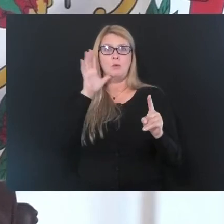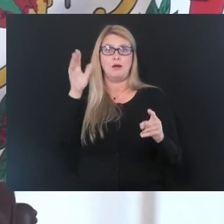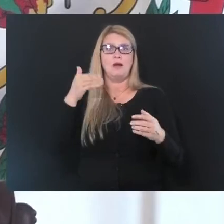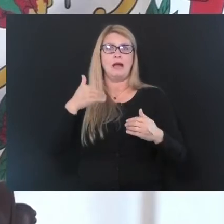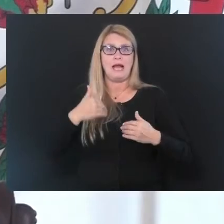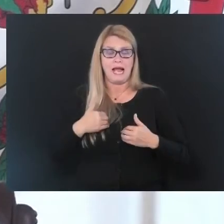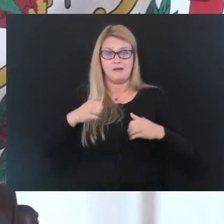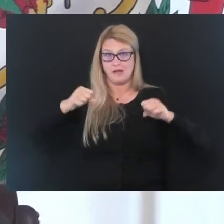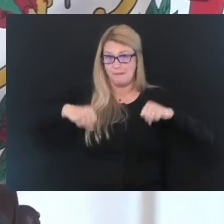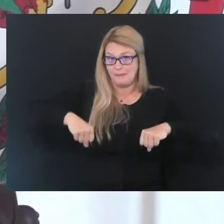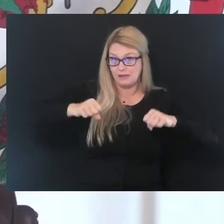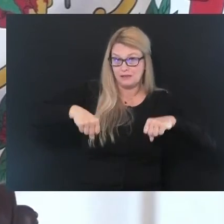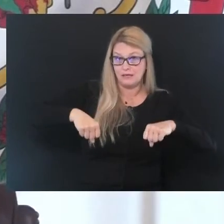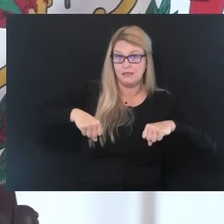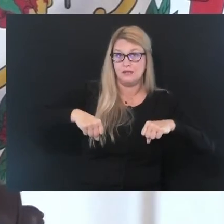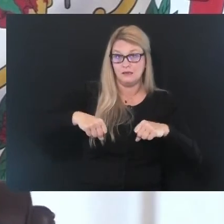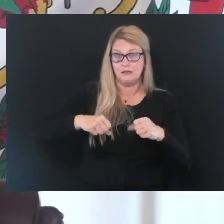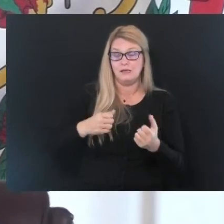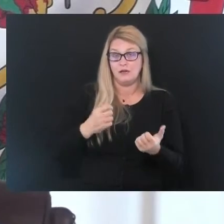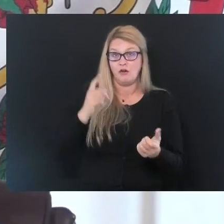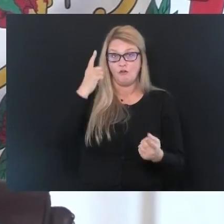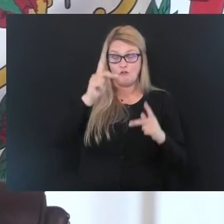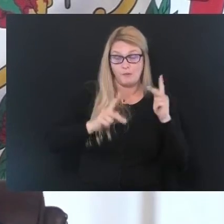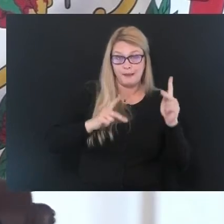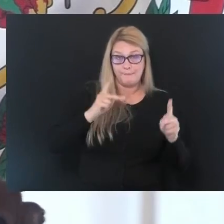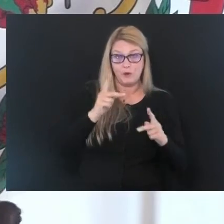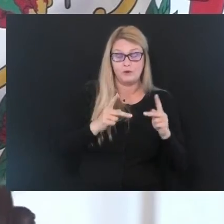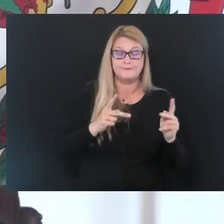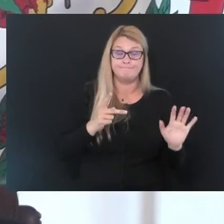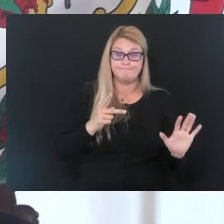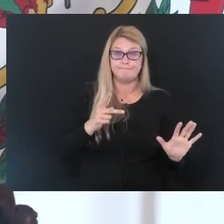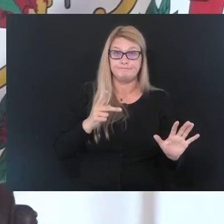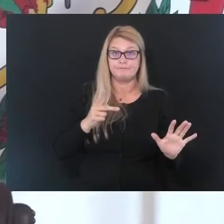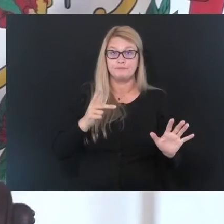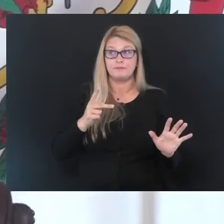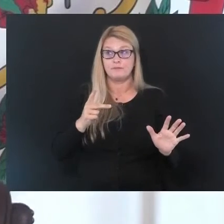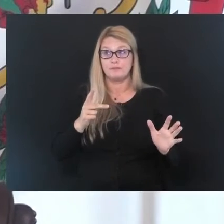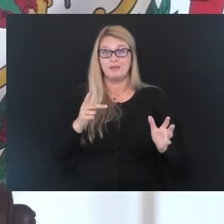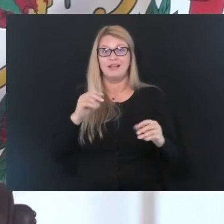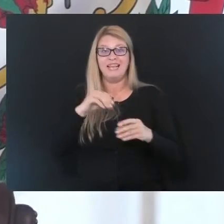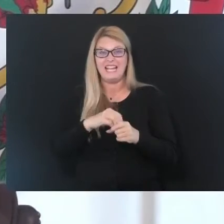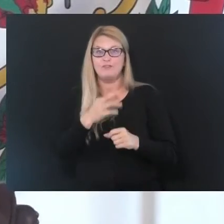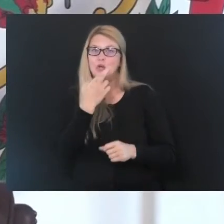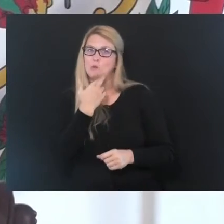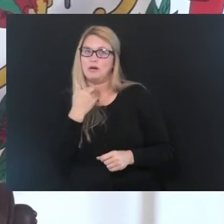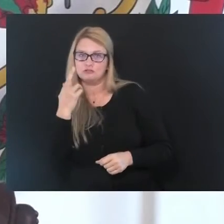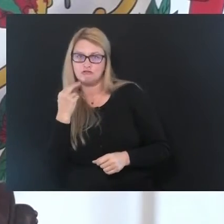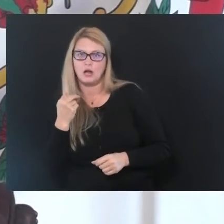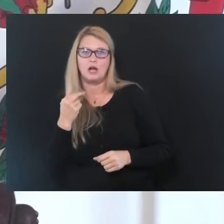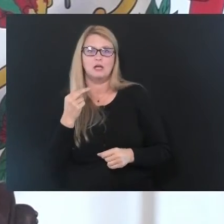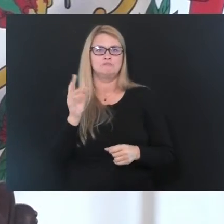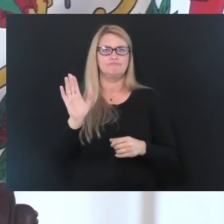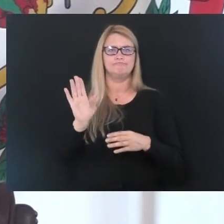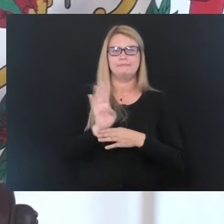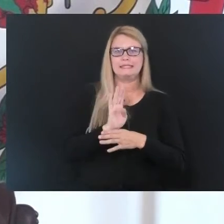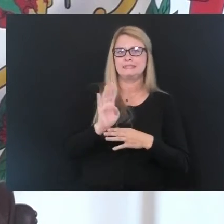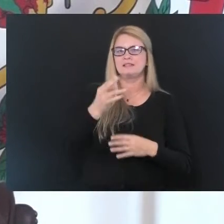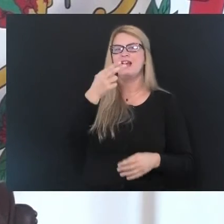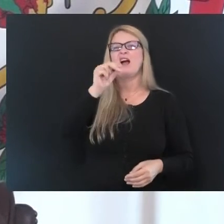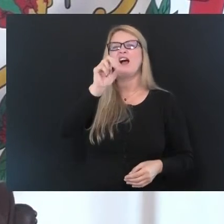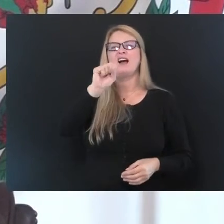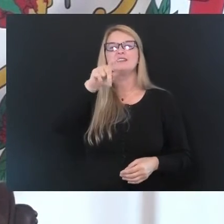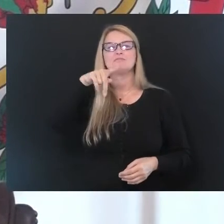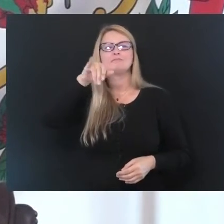substantial abilities for those, especially in the hospitality or restaurant business or whatever like that have been